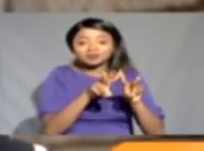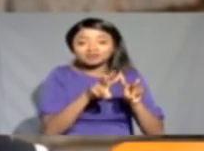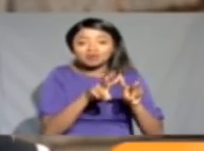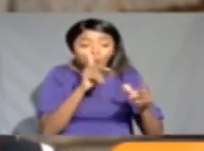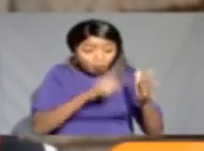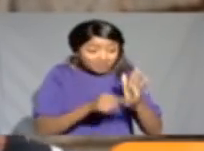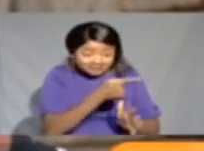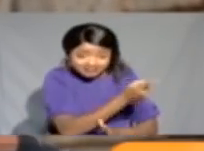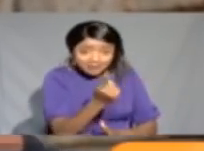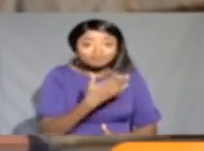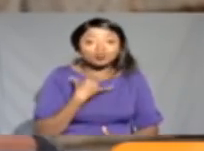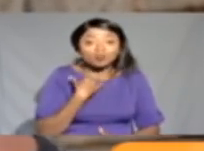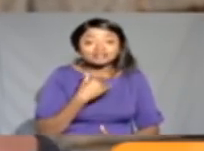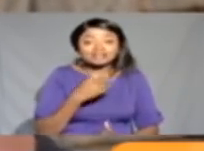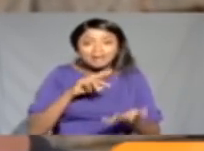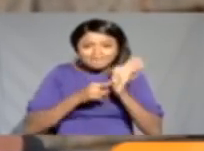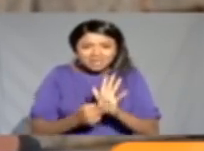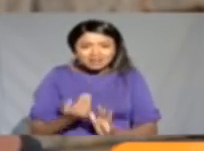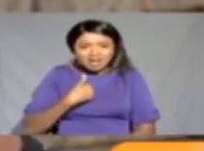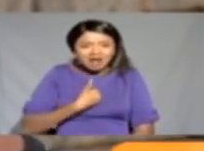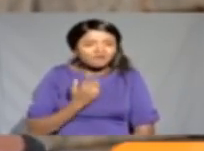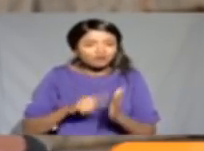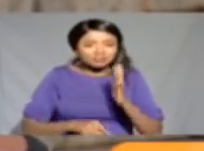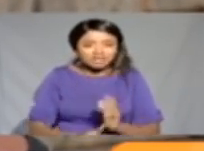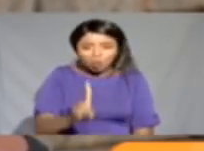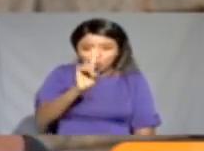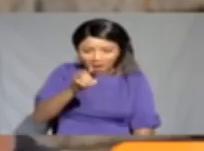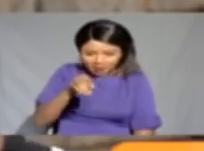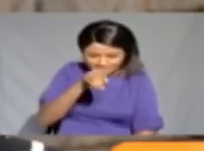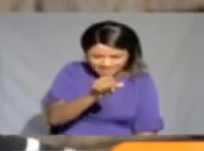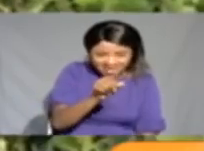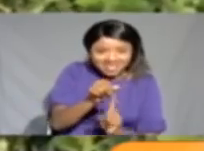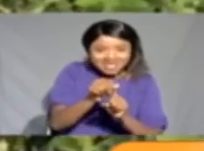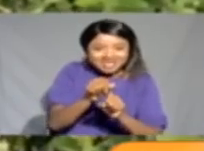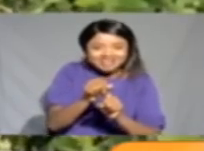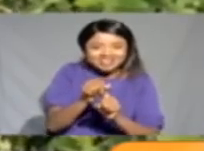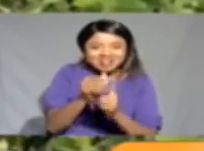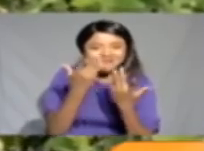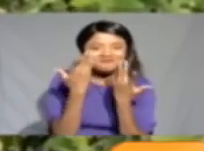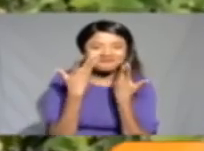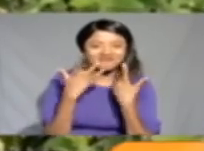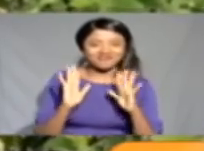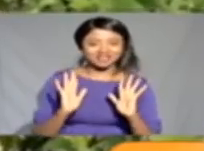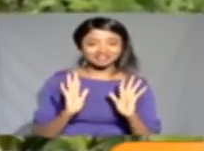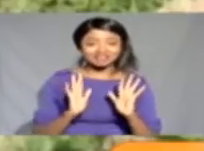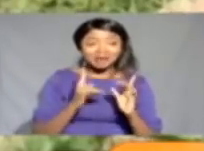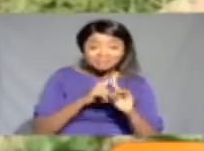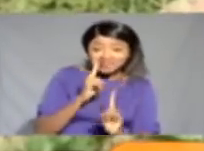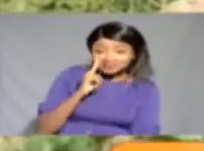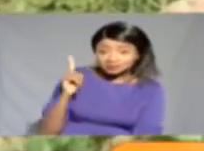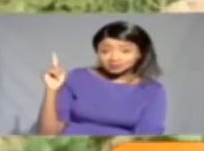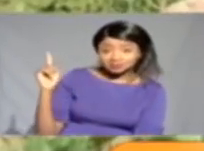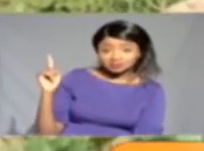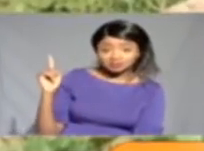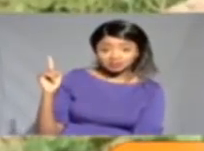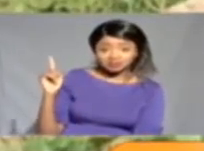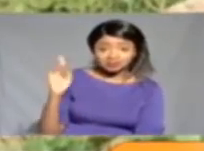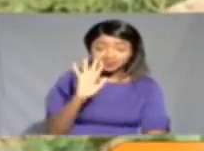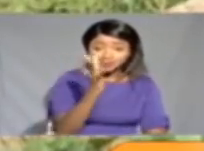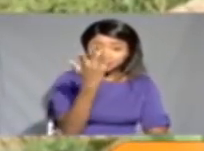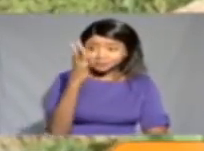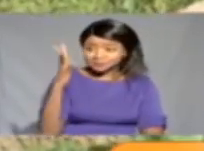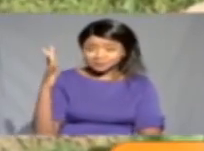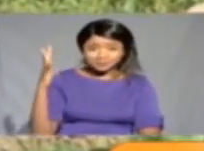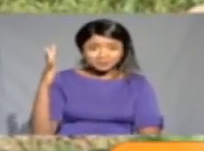they wanted us to pay, meaning I only have one installment to make to finish. But if this bush is anything to go by, then